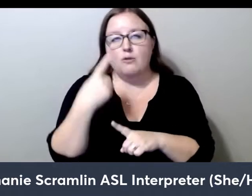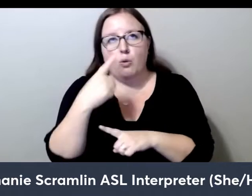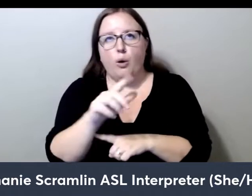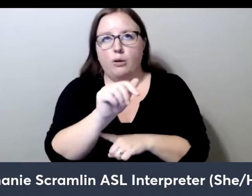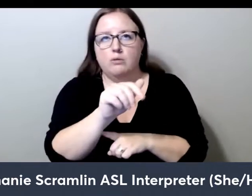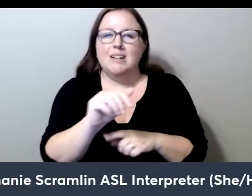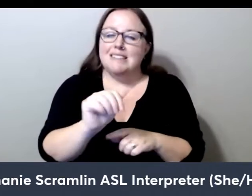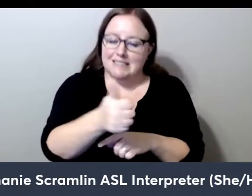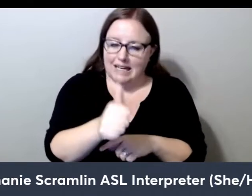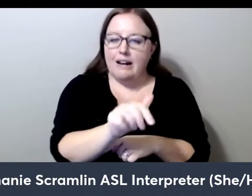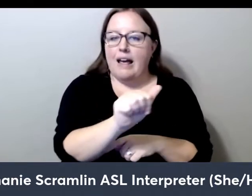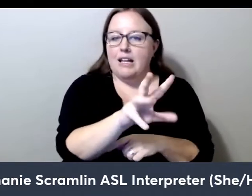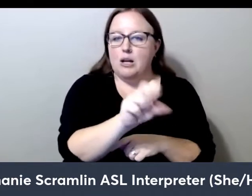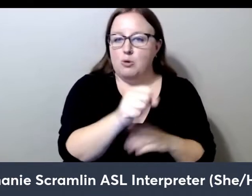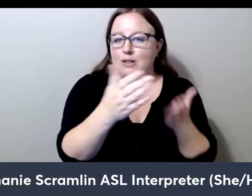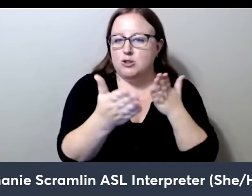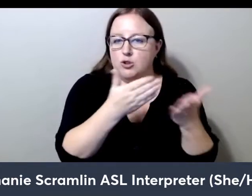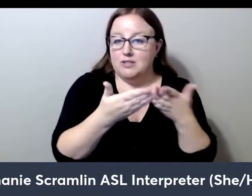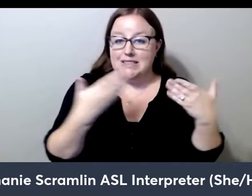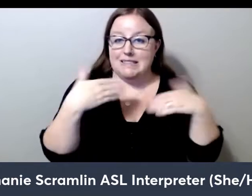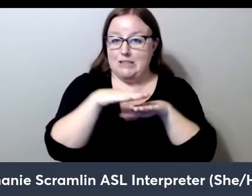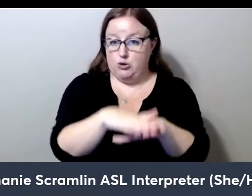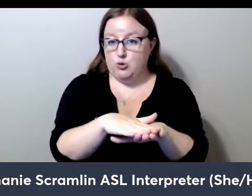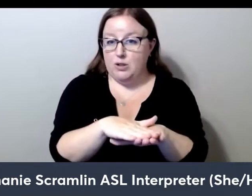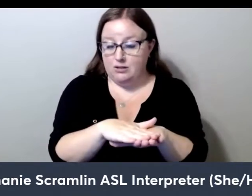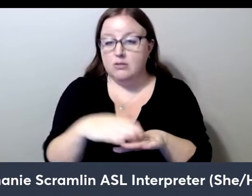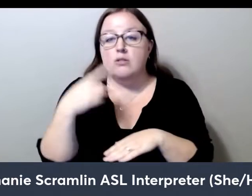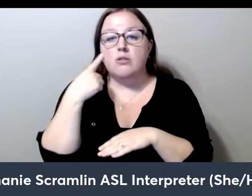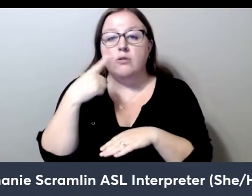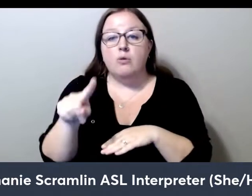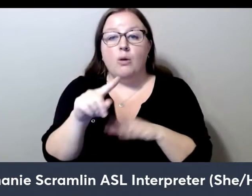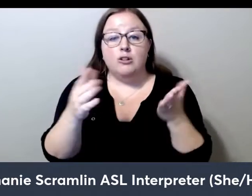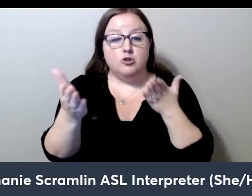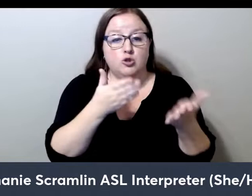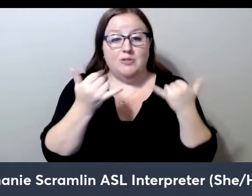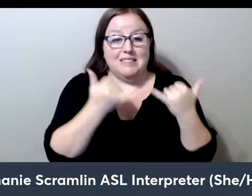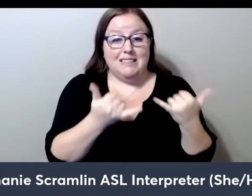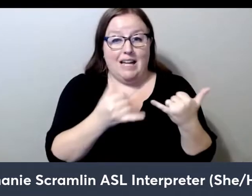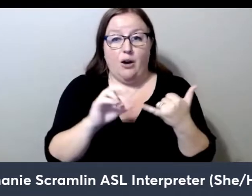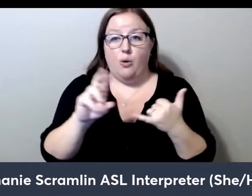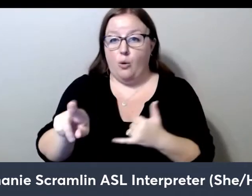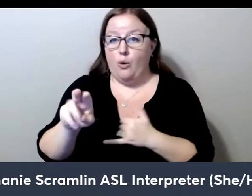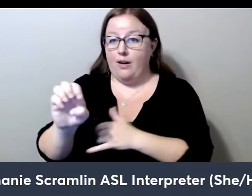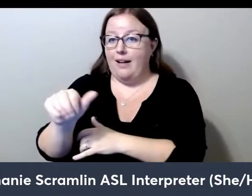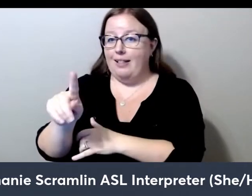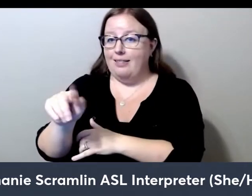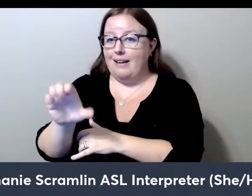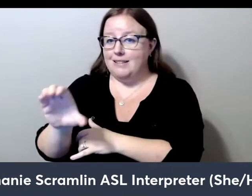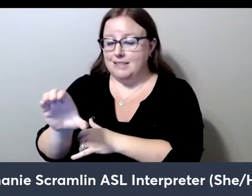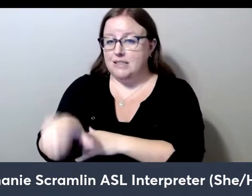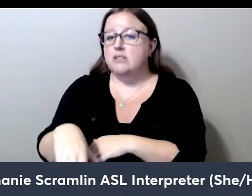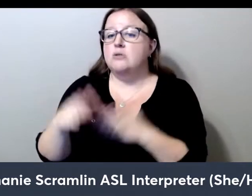services integrated into either our ServiceNow or Atlassian Jira Service Management